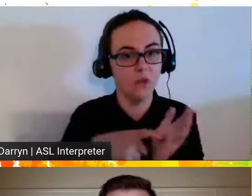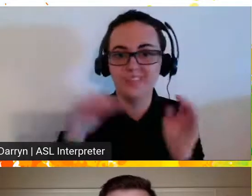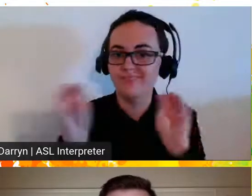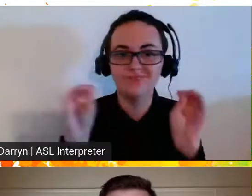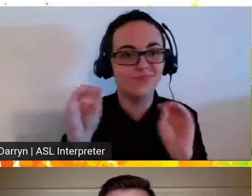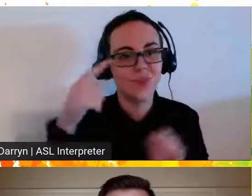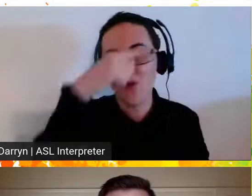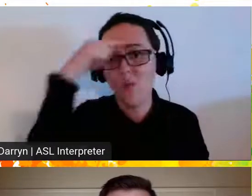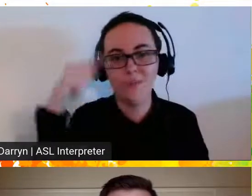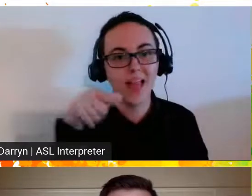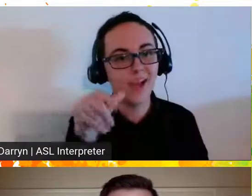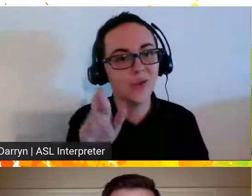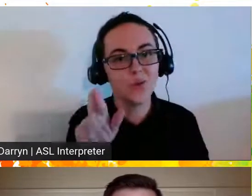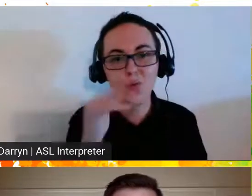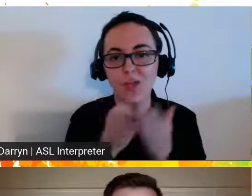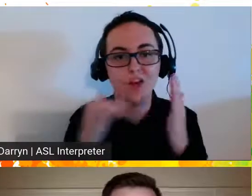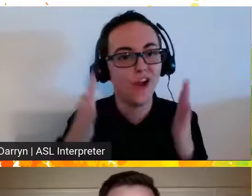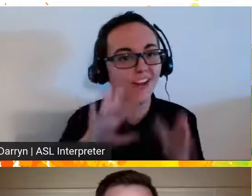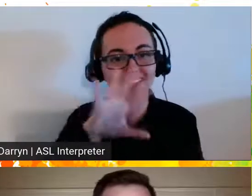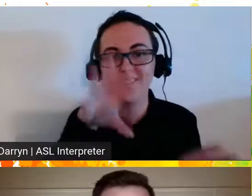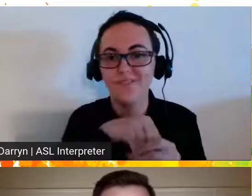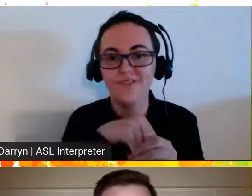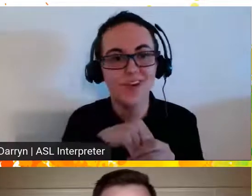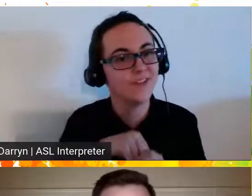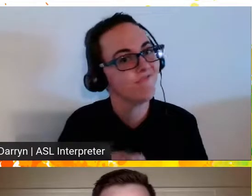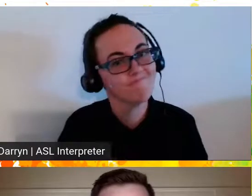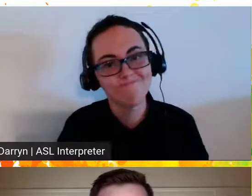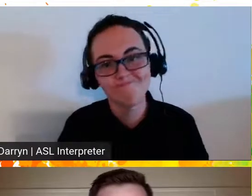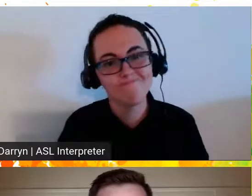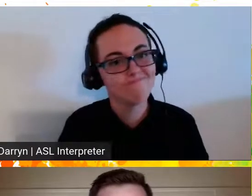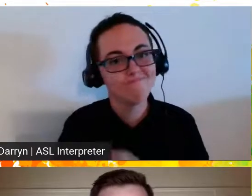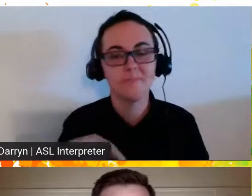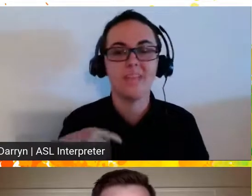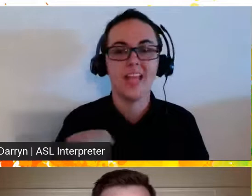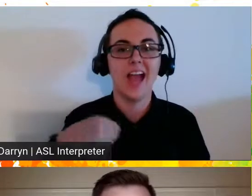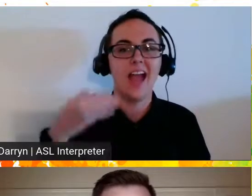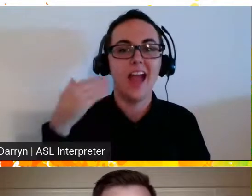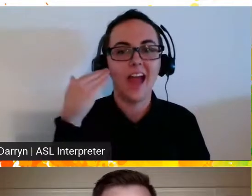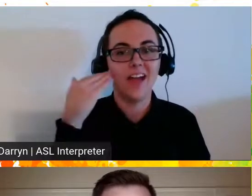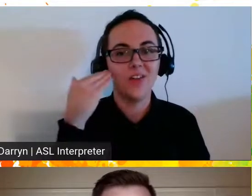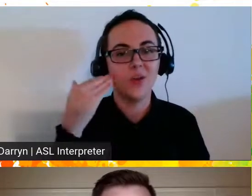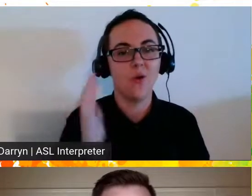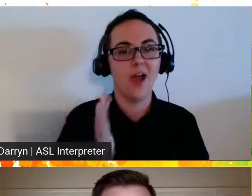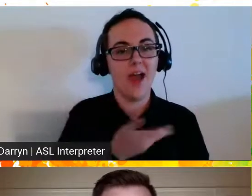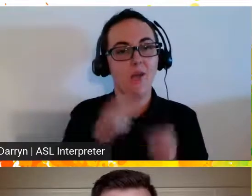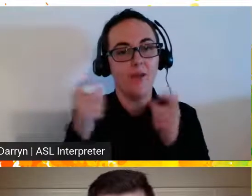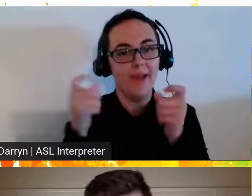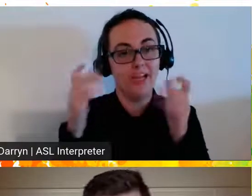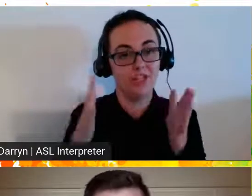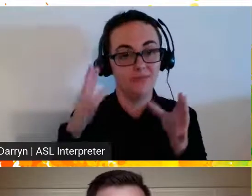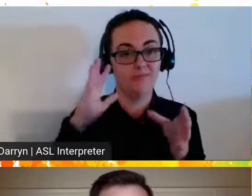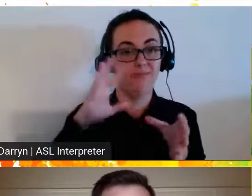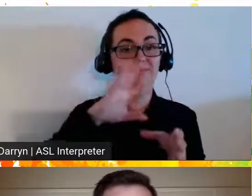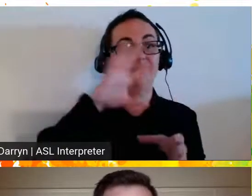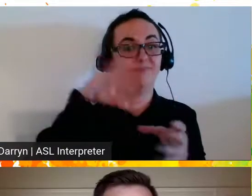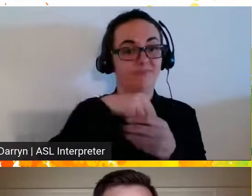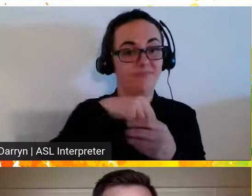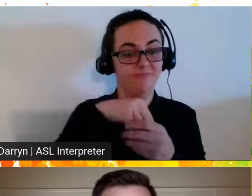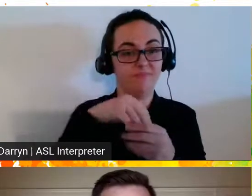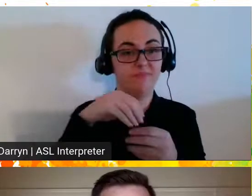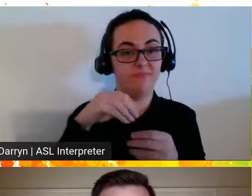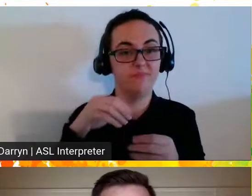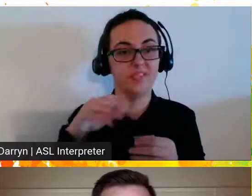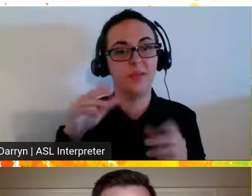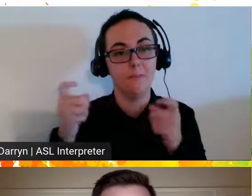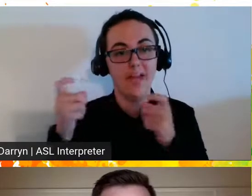tour. So I know that the management of the museum has really been thinking a lot about that, and we already have plans for numerous